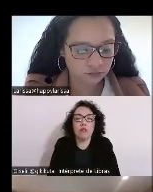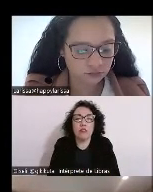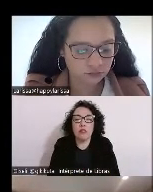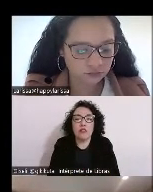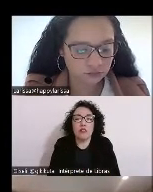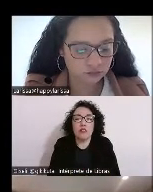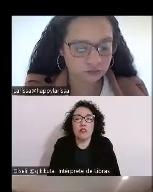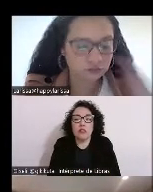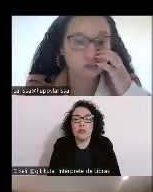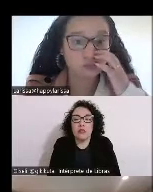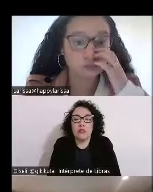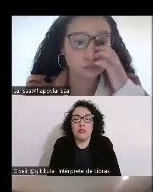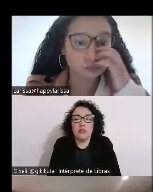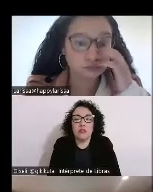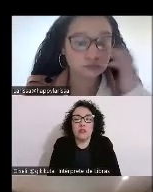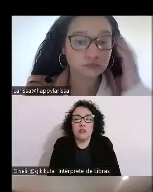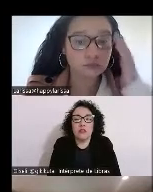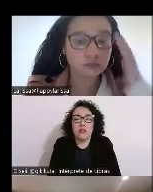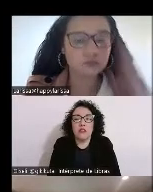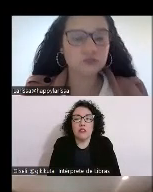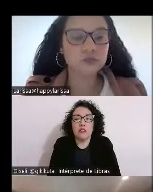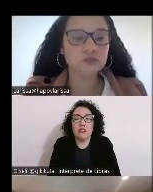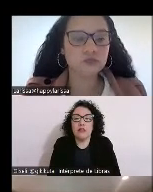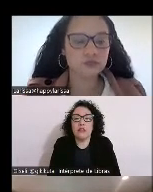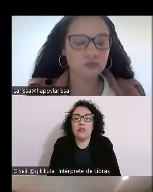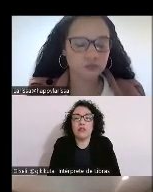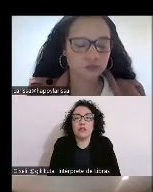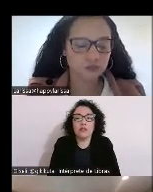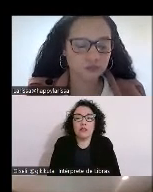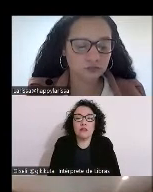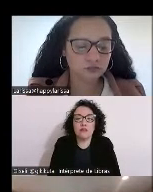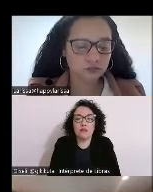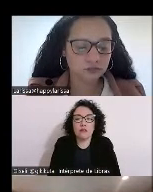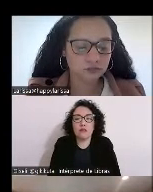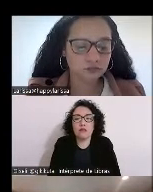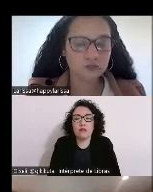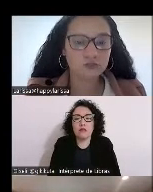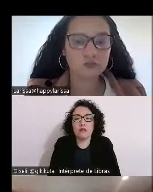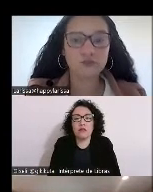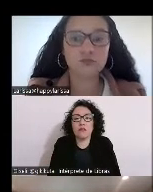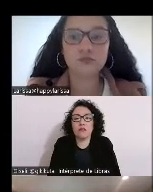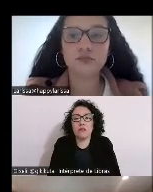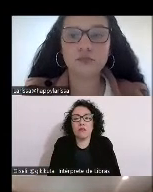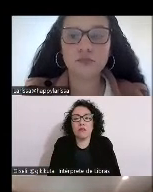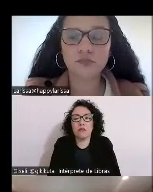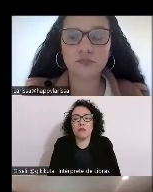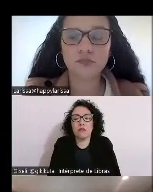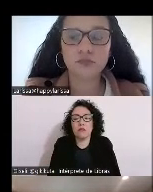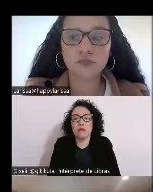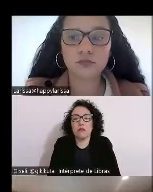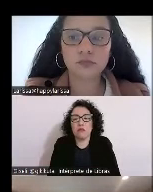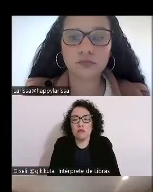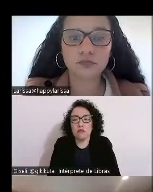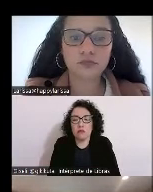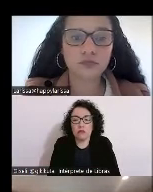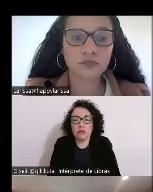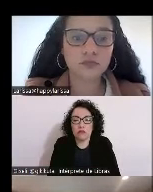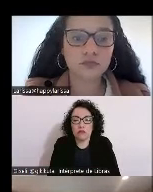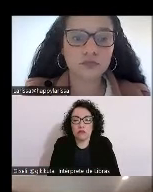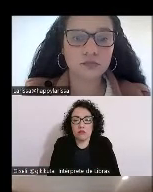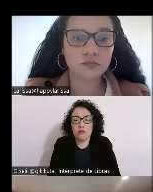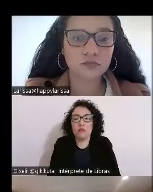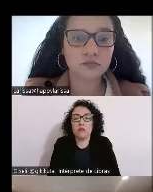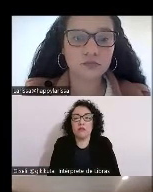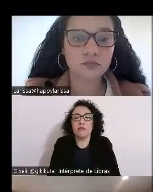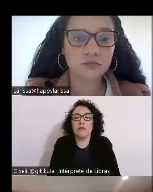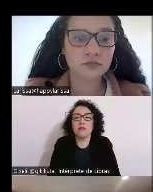young girl named Valerie, and she was very interested in poetry. And so this is the file